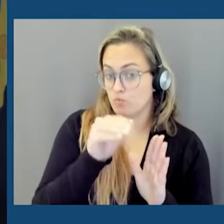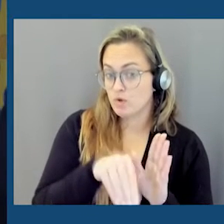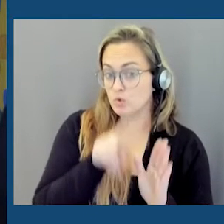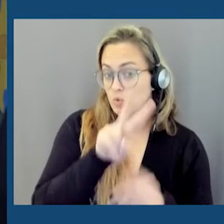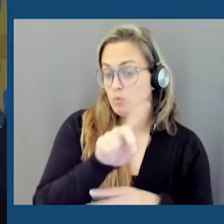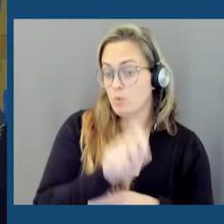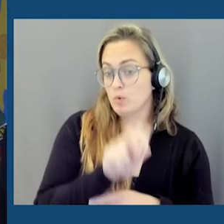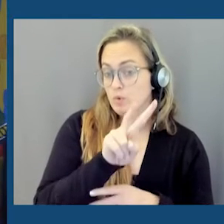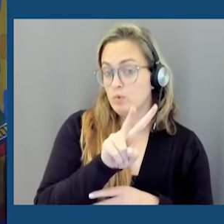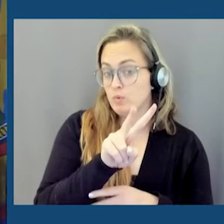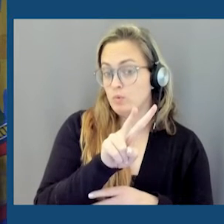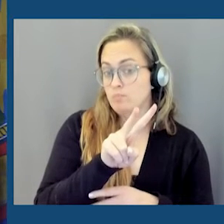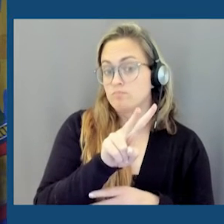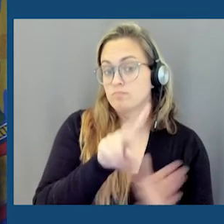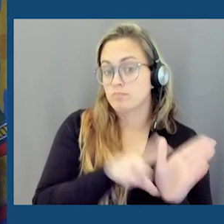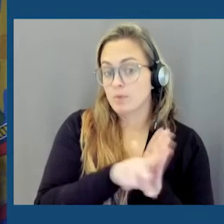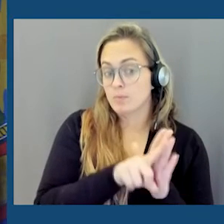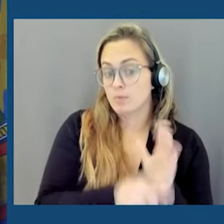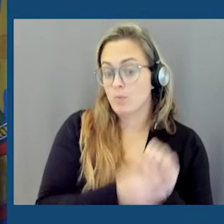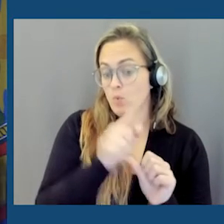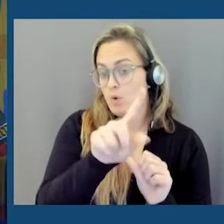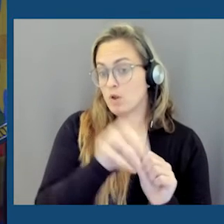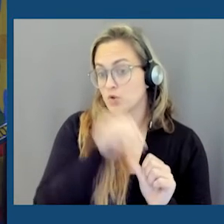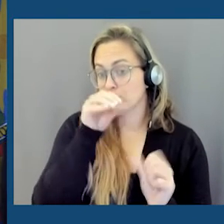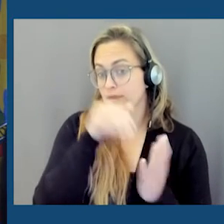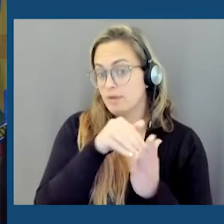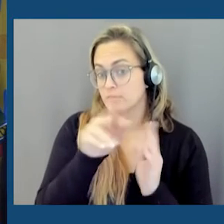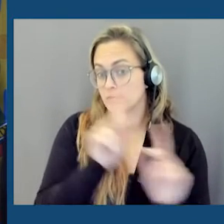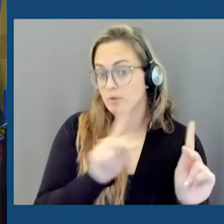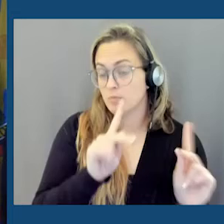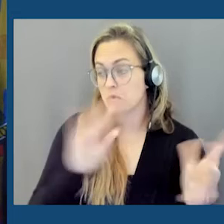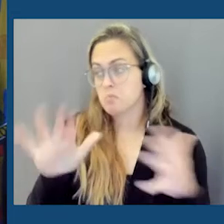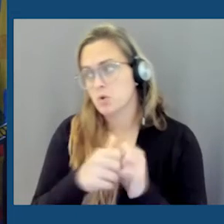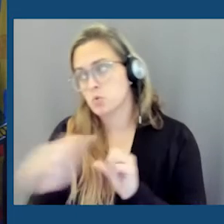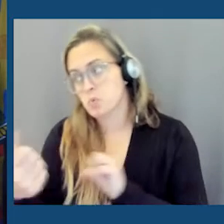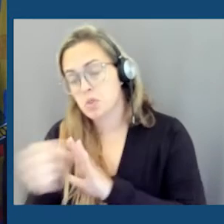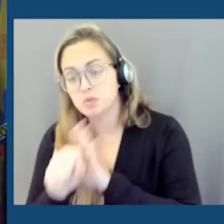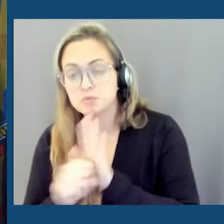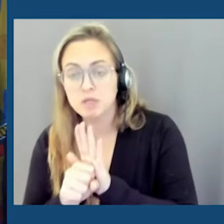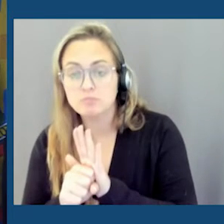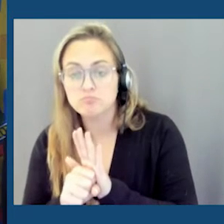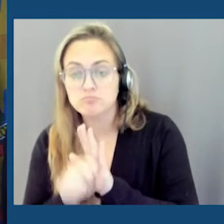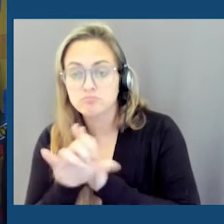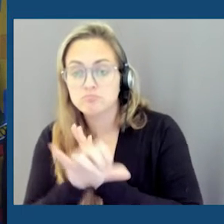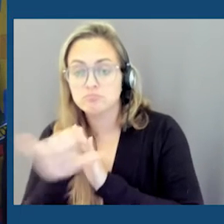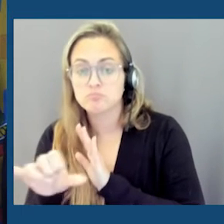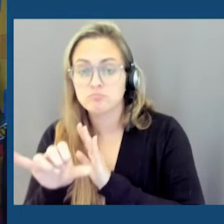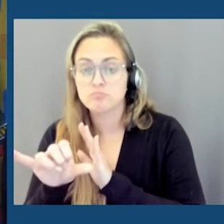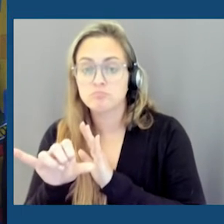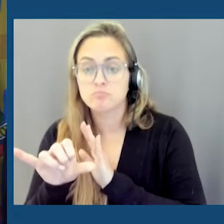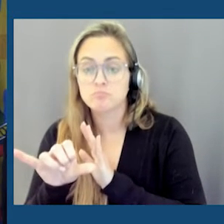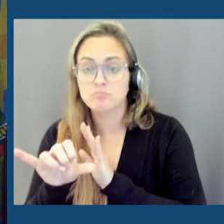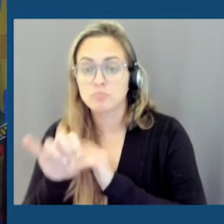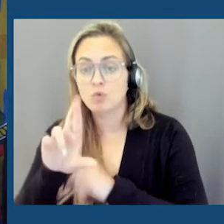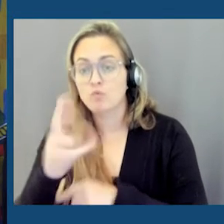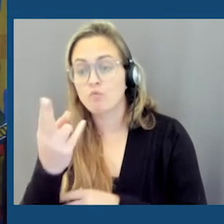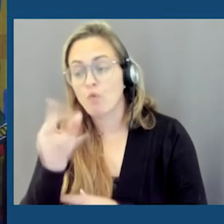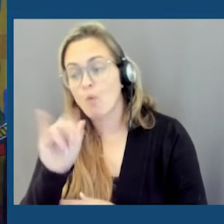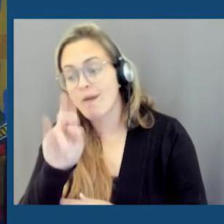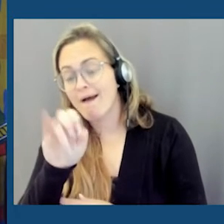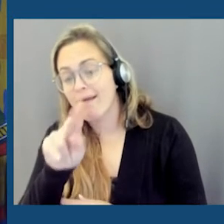2.2 murders per 100,000, and you compare it to similar states, only Rhode Island, Iowa, New Hampshire,